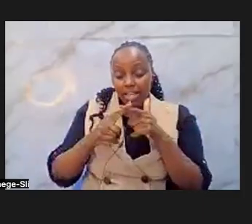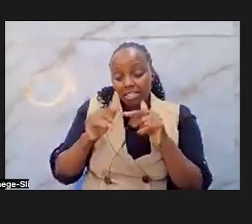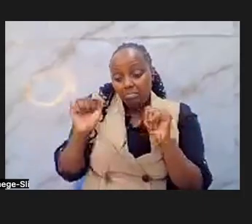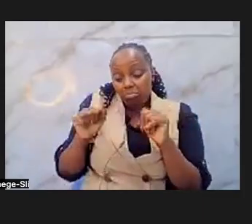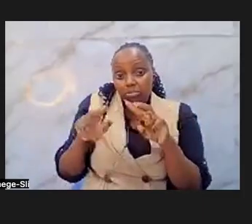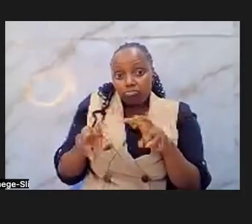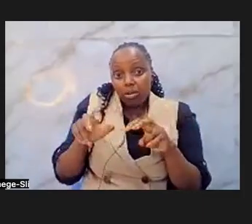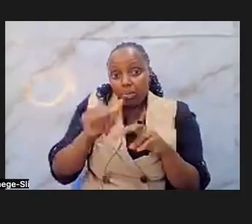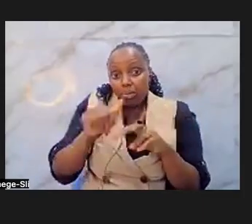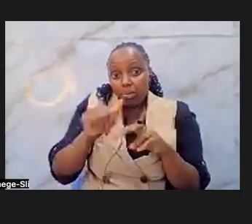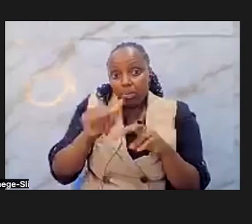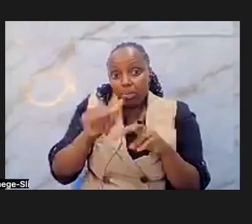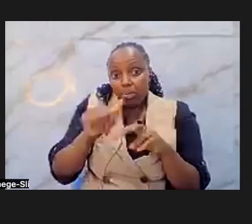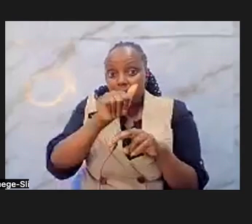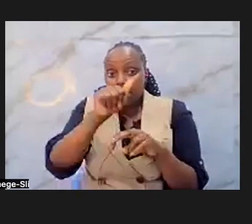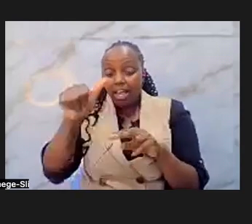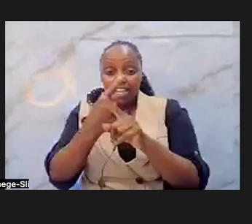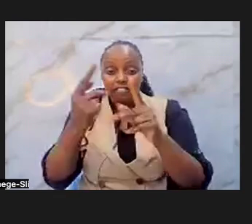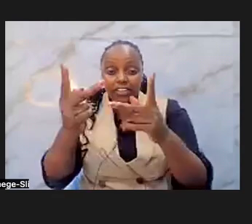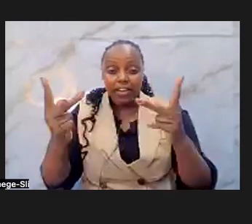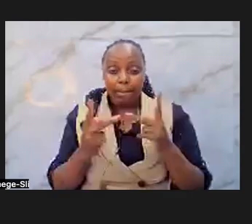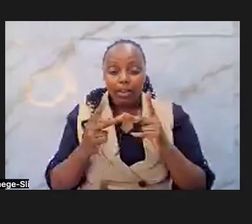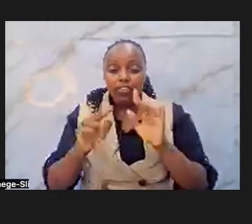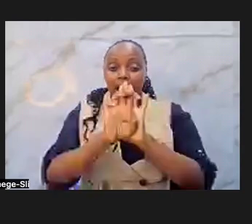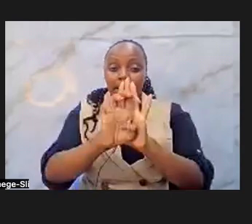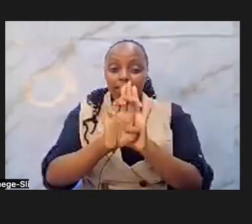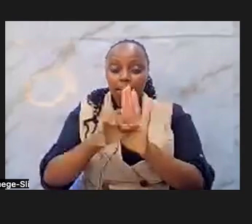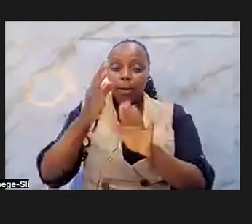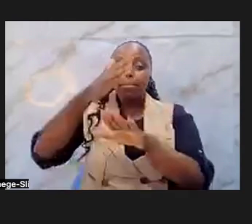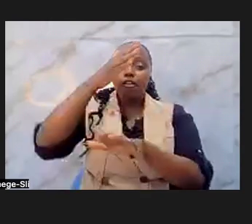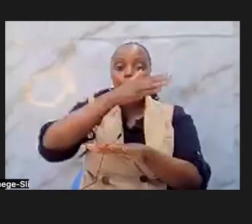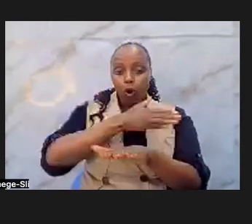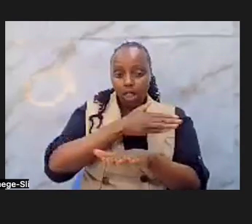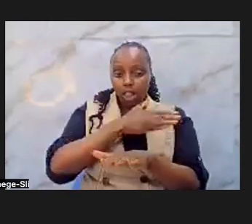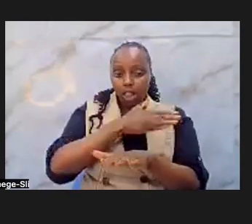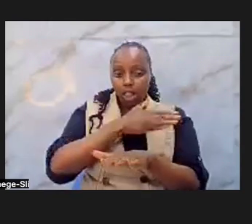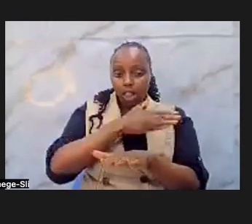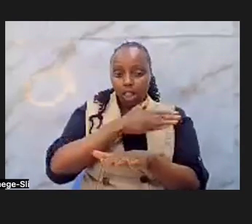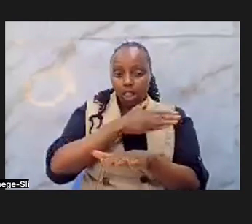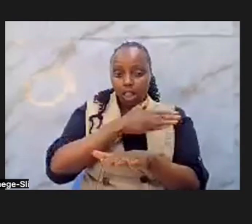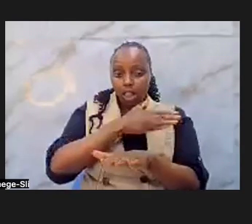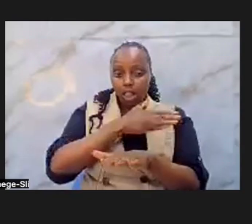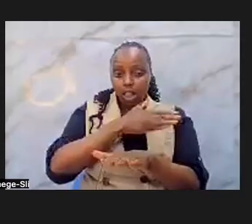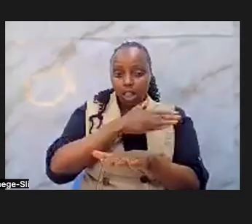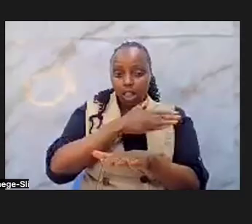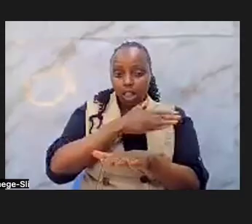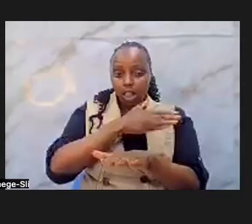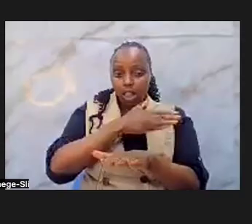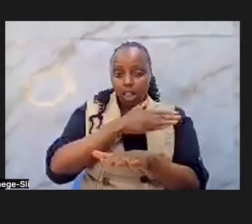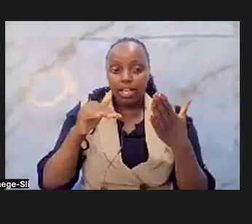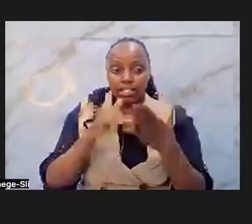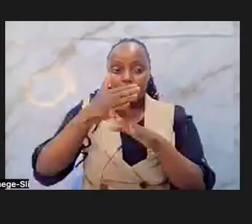is previously at the facility, before the model was inaugurated, we